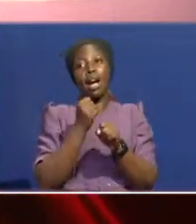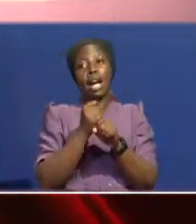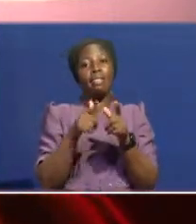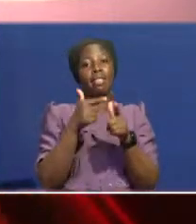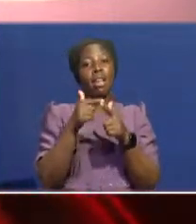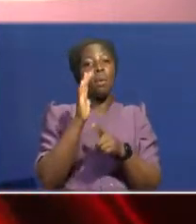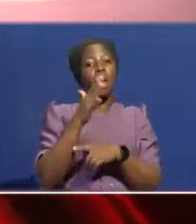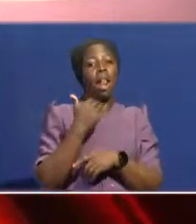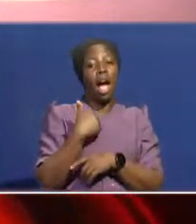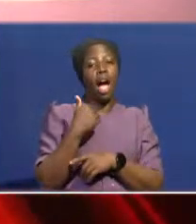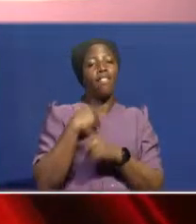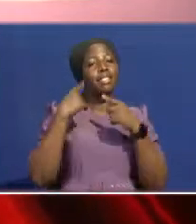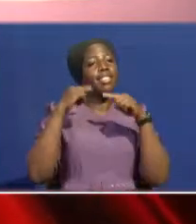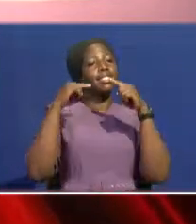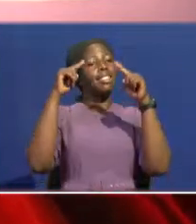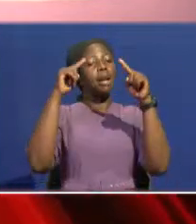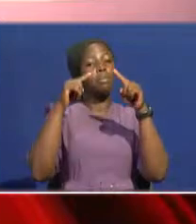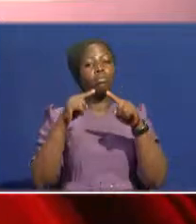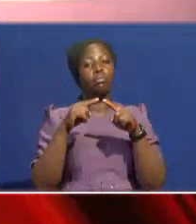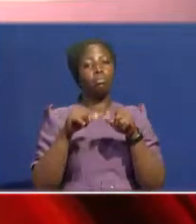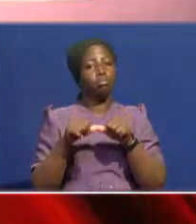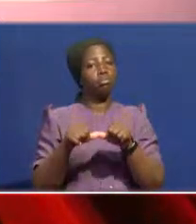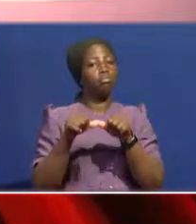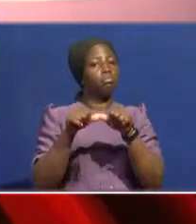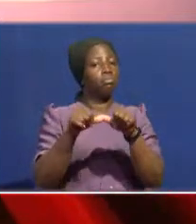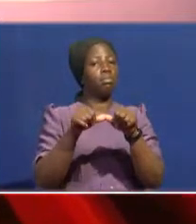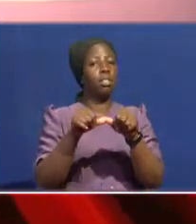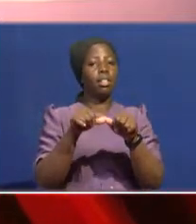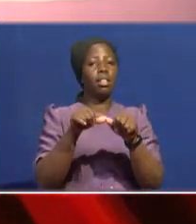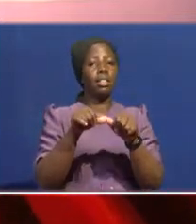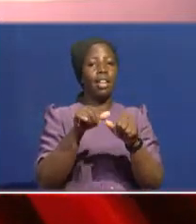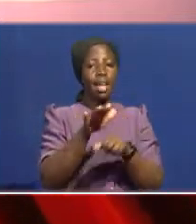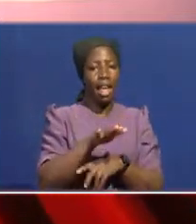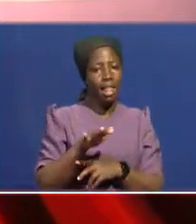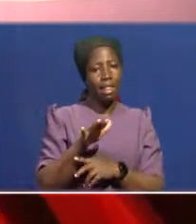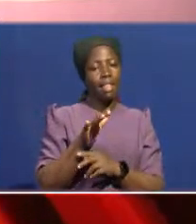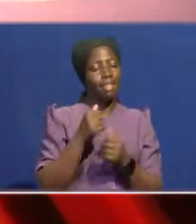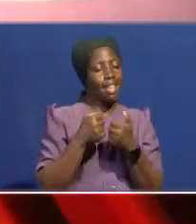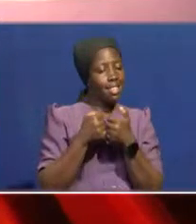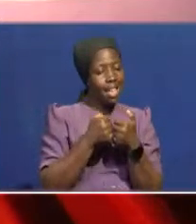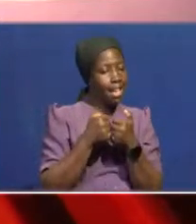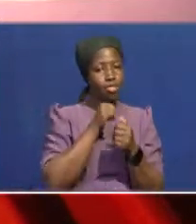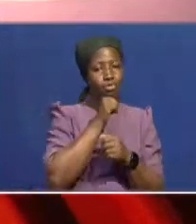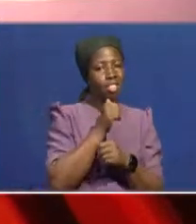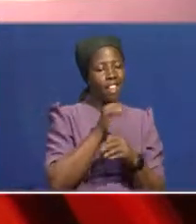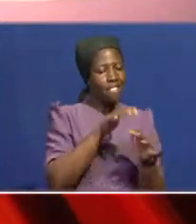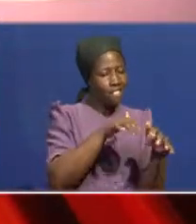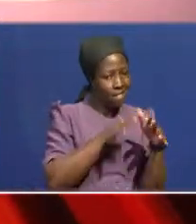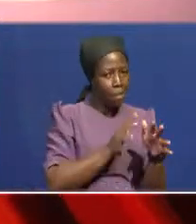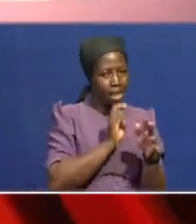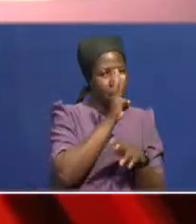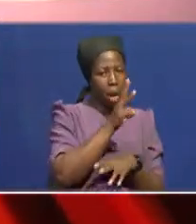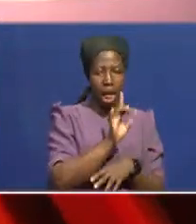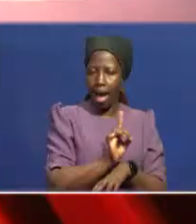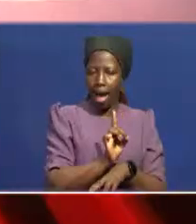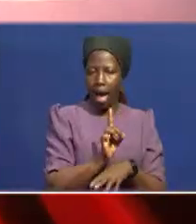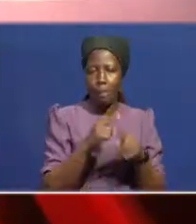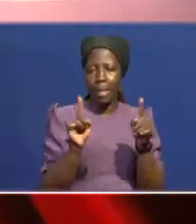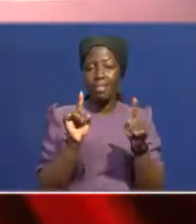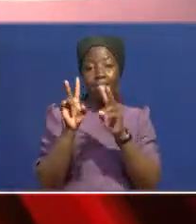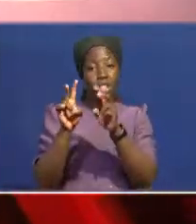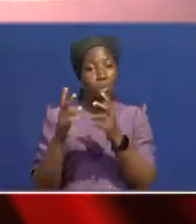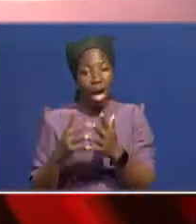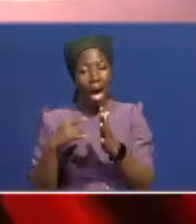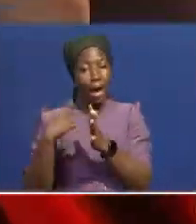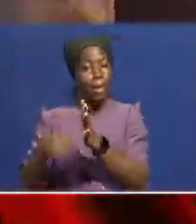thriving and a sustainable ecosystem. So the challenge is not, are farmers willing to adopt mechanization? The issue is that mechanization is